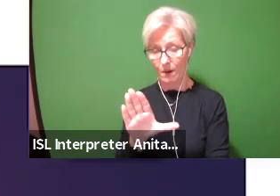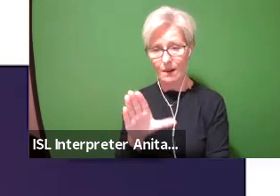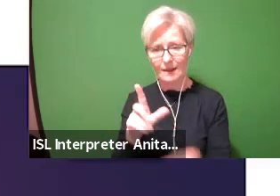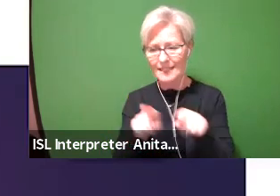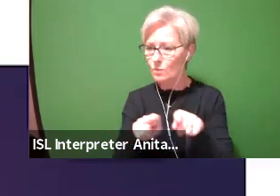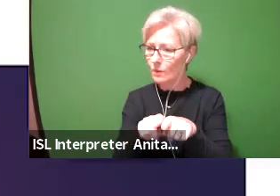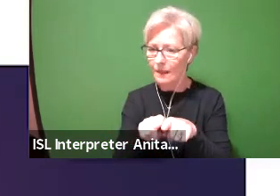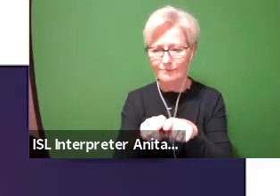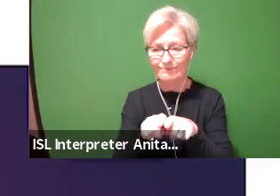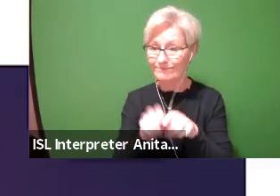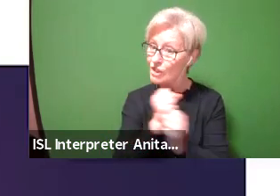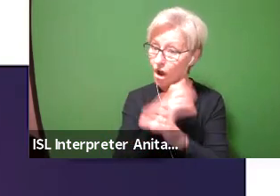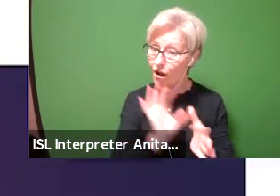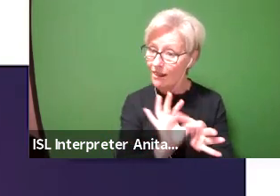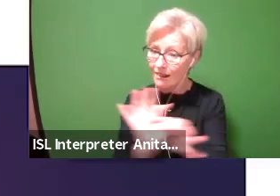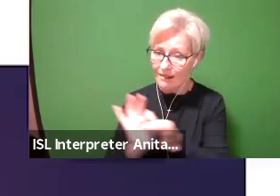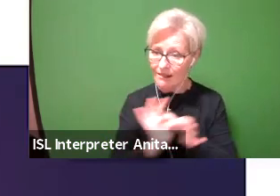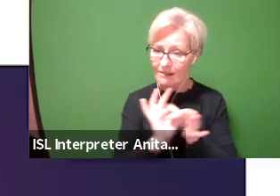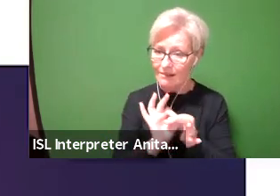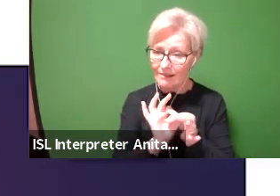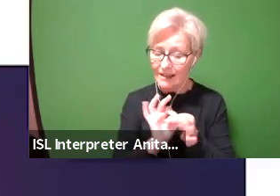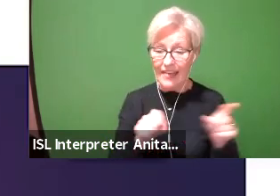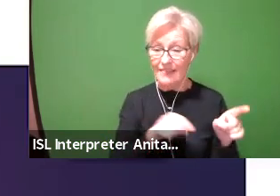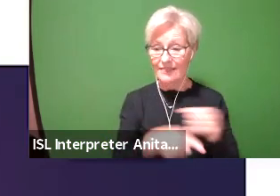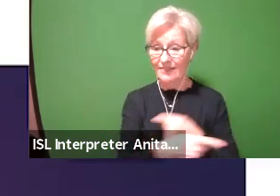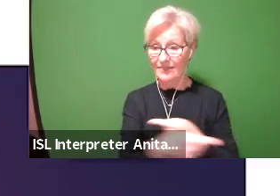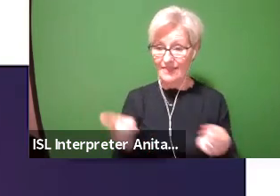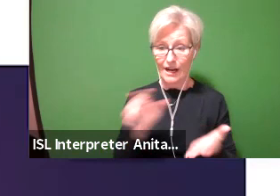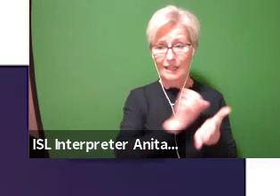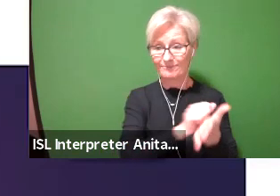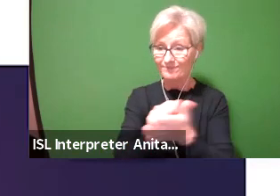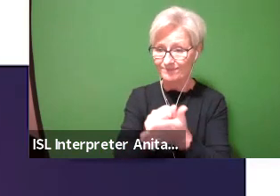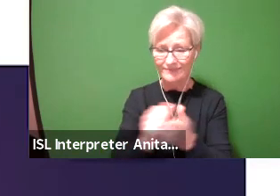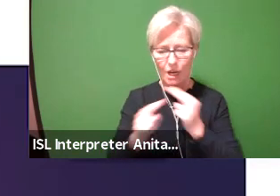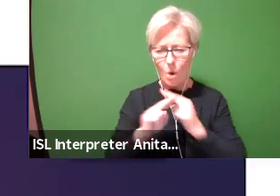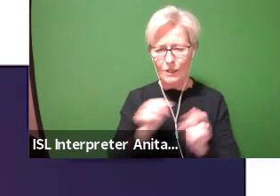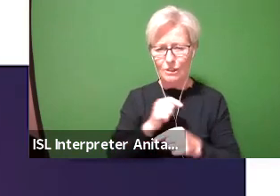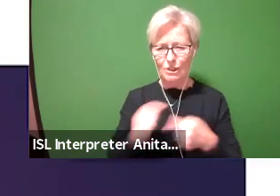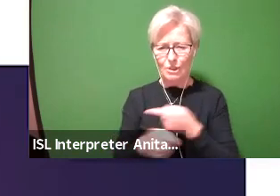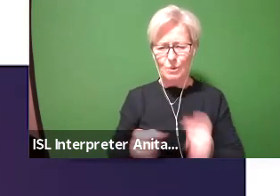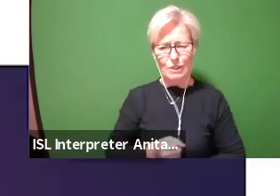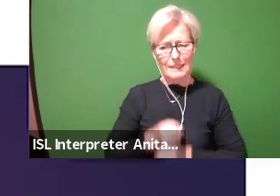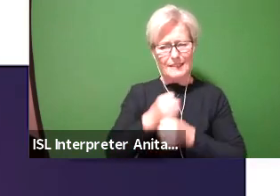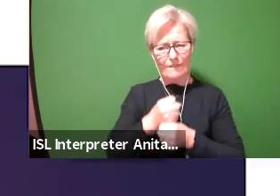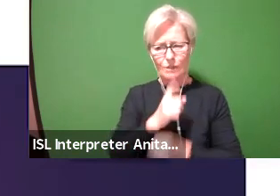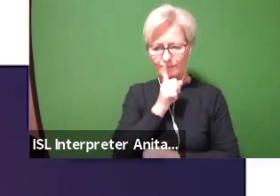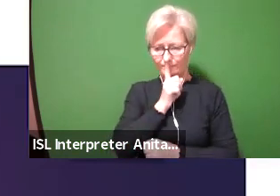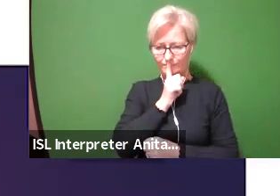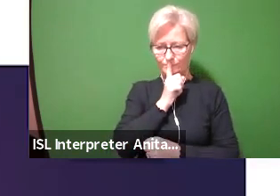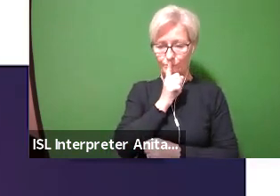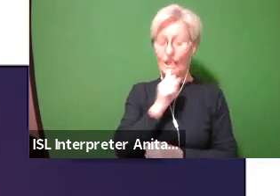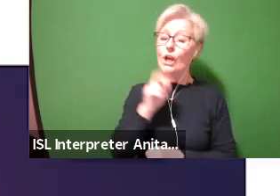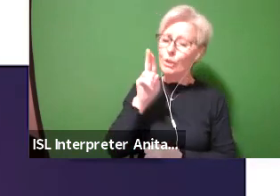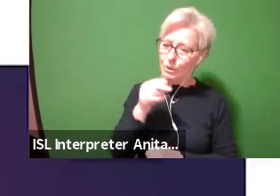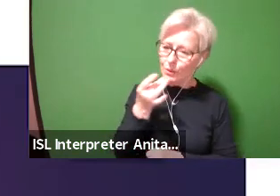is linked. So these are conditions that I don't want you to suffer in silence with. You can get a referral from your GP and be referred to a